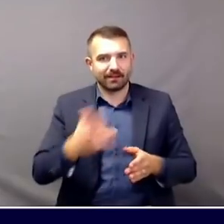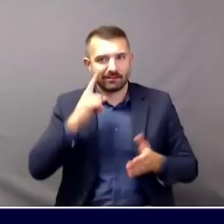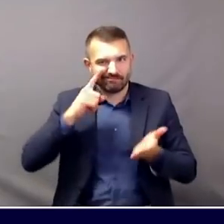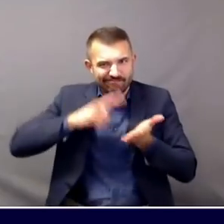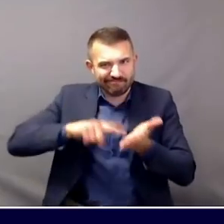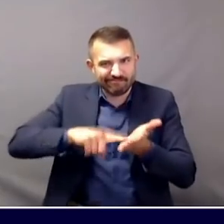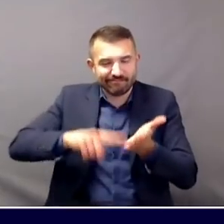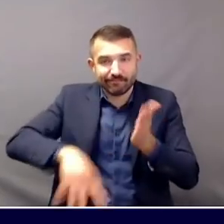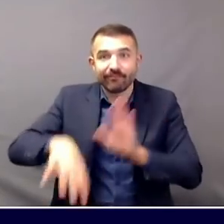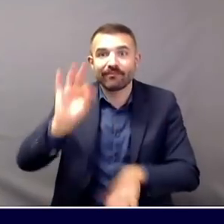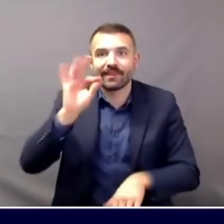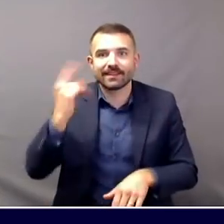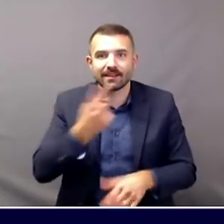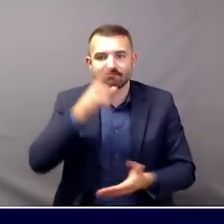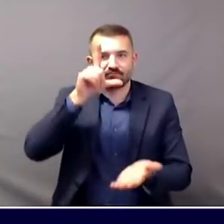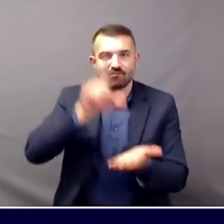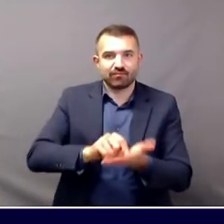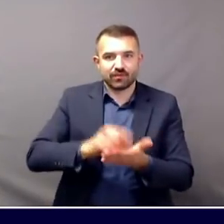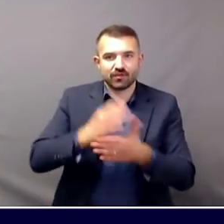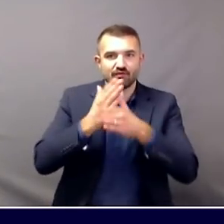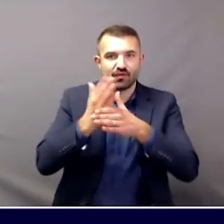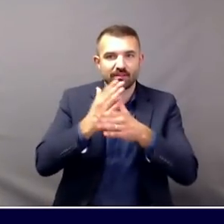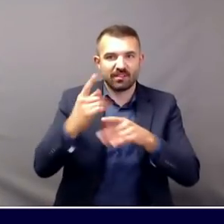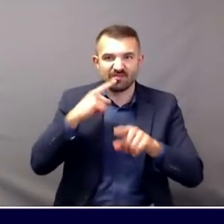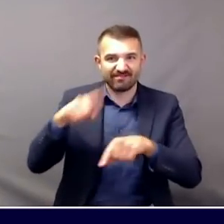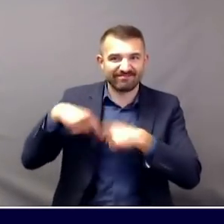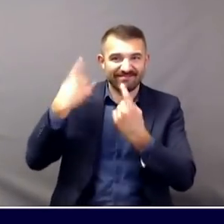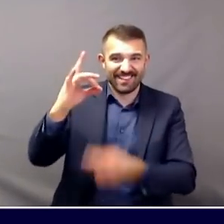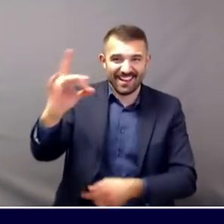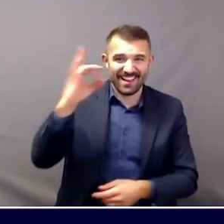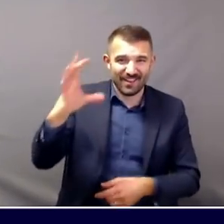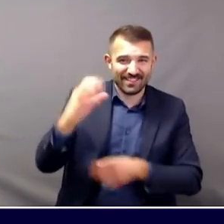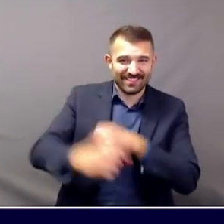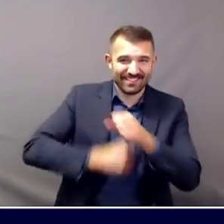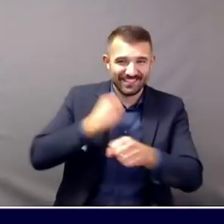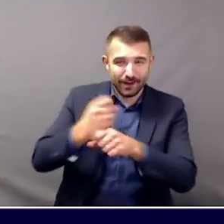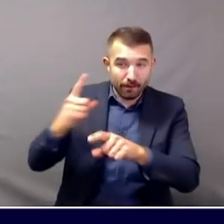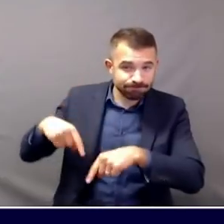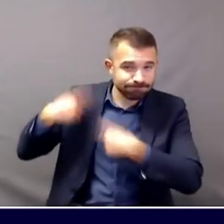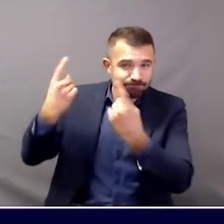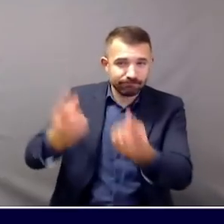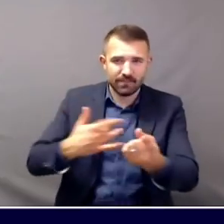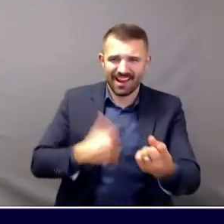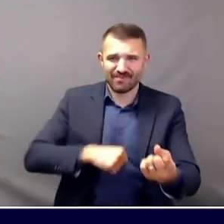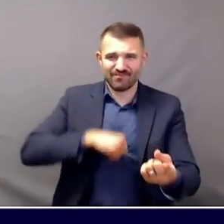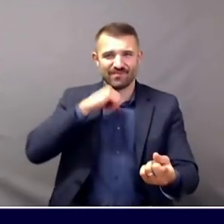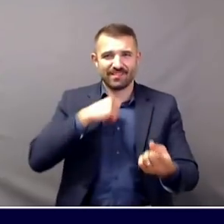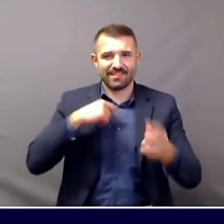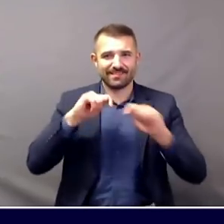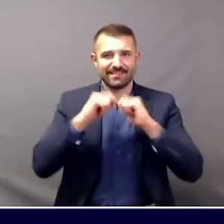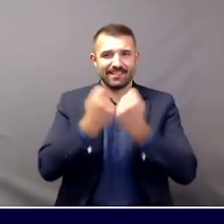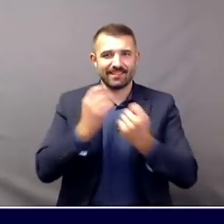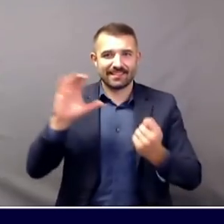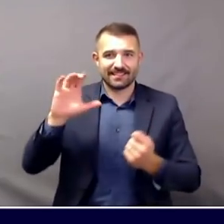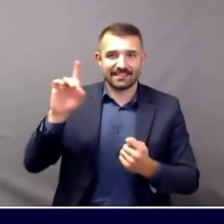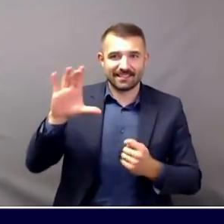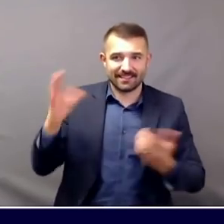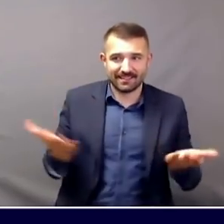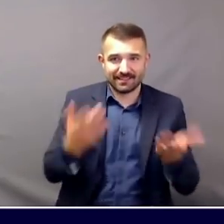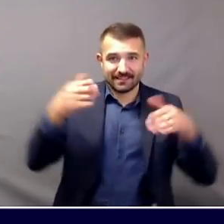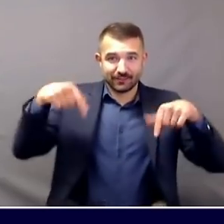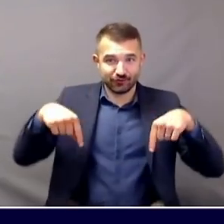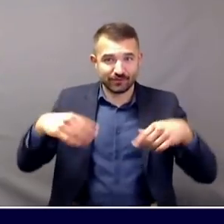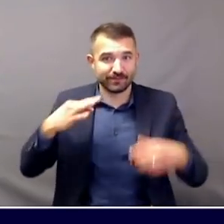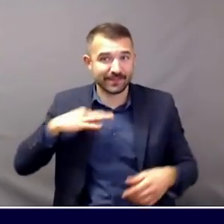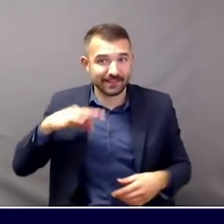science has done for 800 years. And I'm really proud of the team at Maine CDC, who in the midst of everything else going